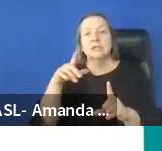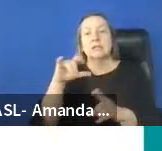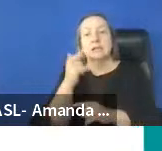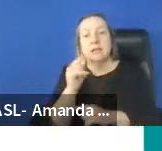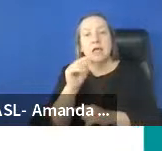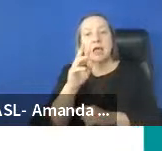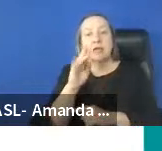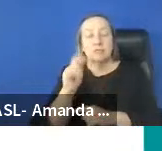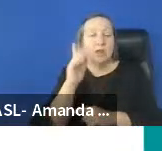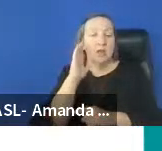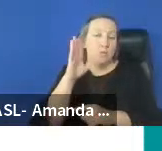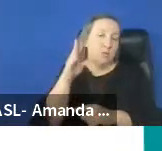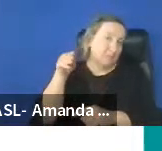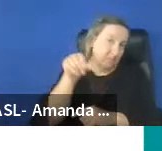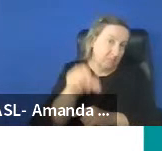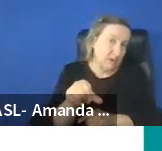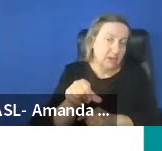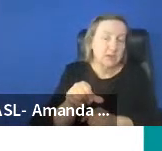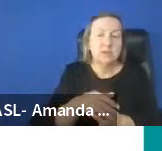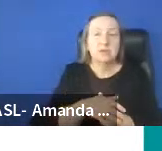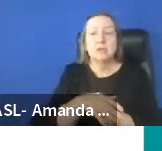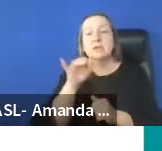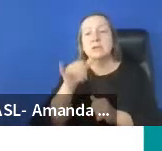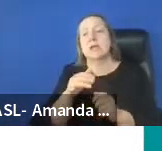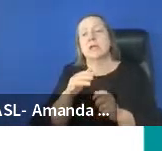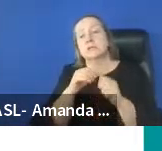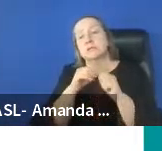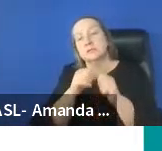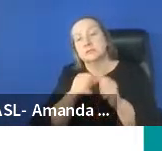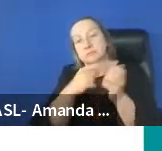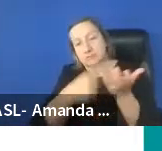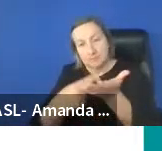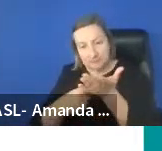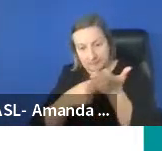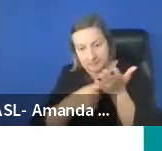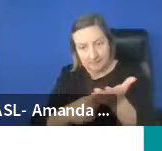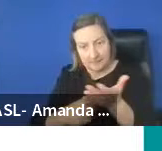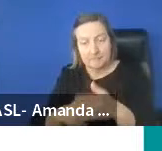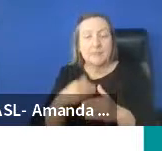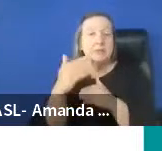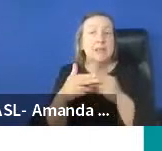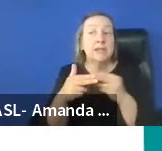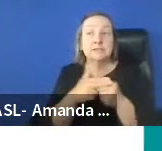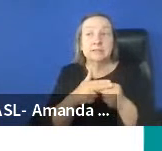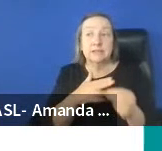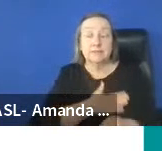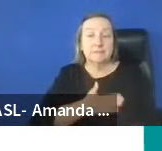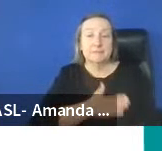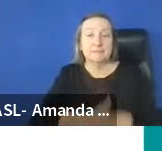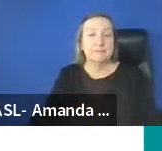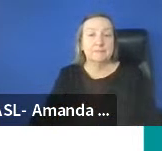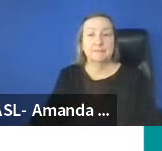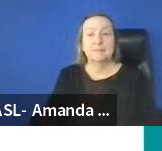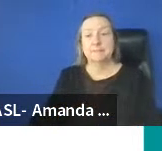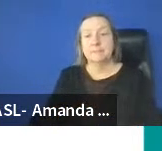paid for. So that's an ongoing conversation. Next slide, please.